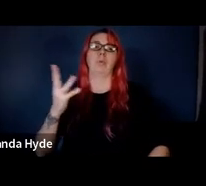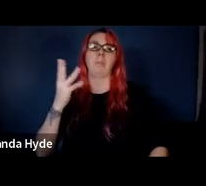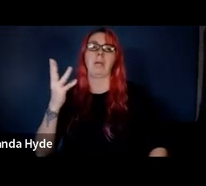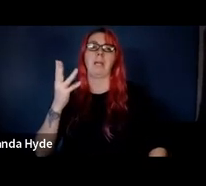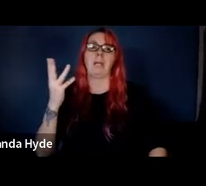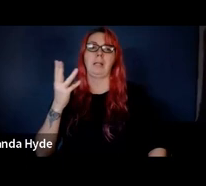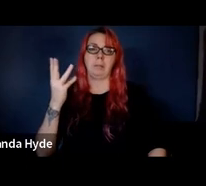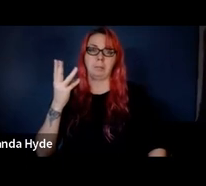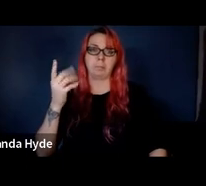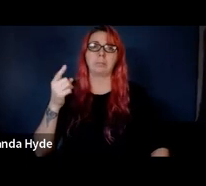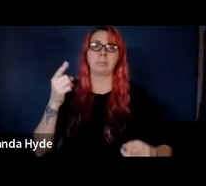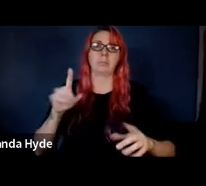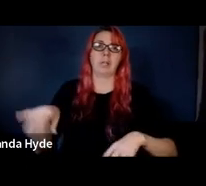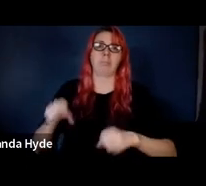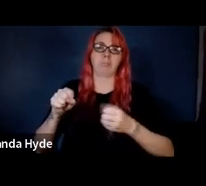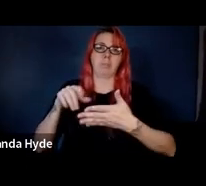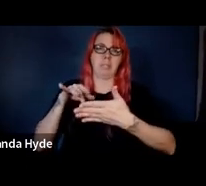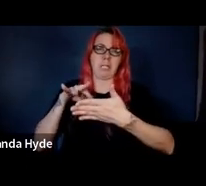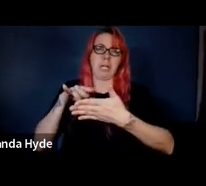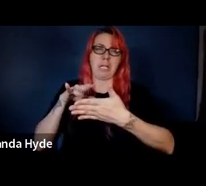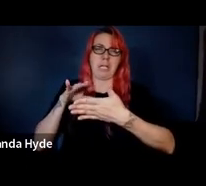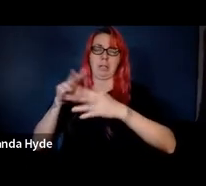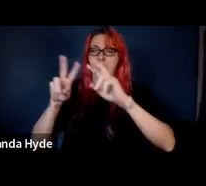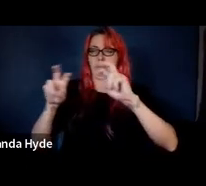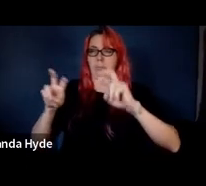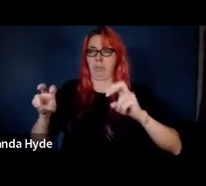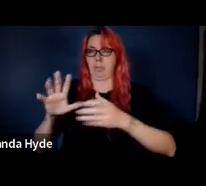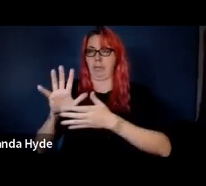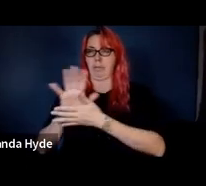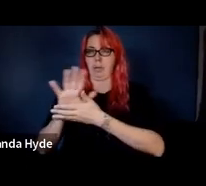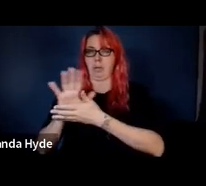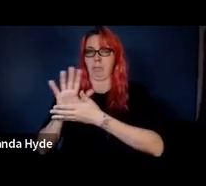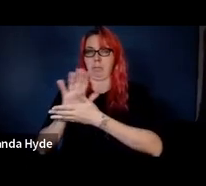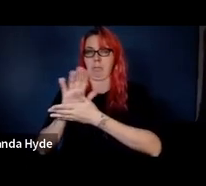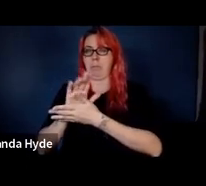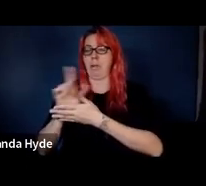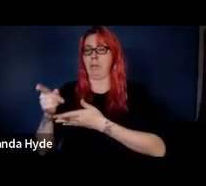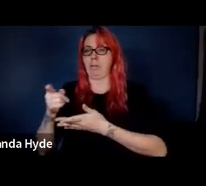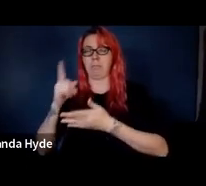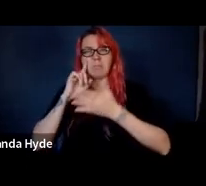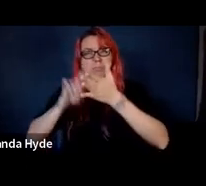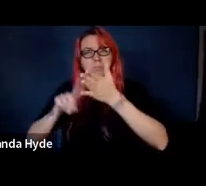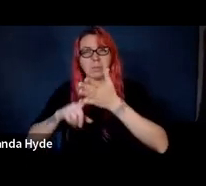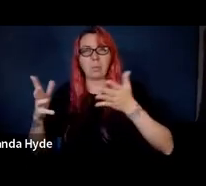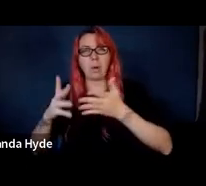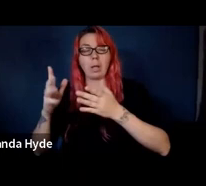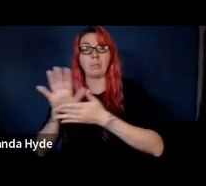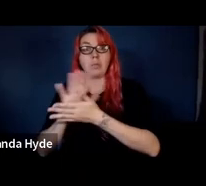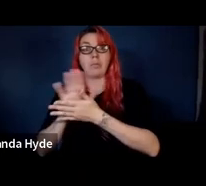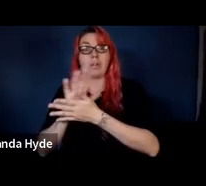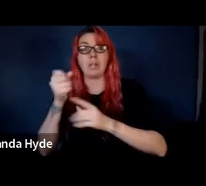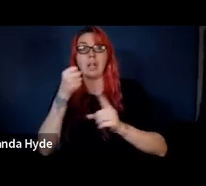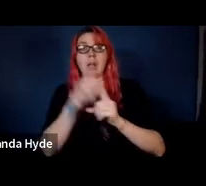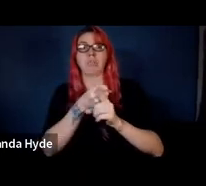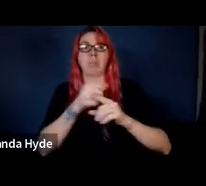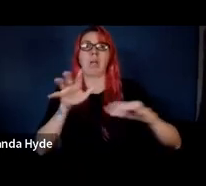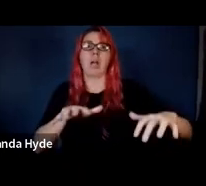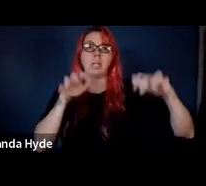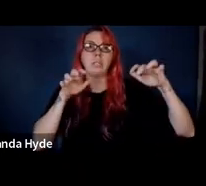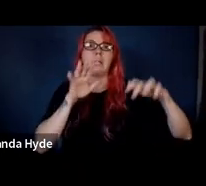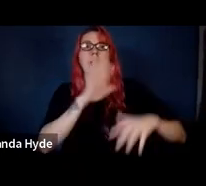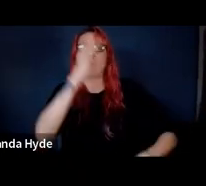Combe believes films, while understudied, allow audiences to form opinions on right and wrong. It's the place where common